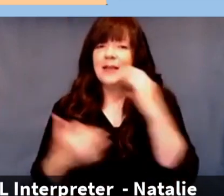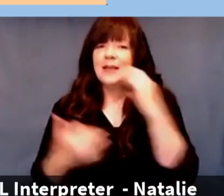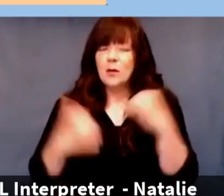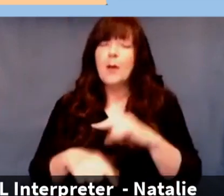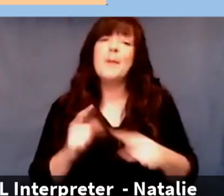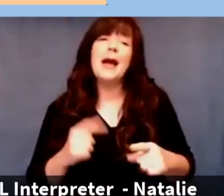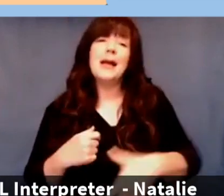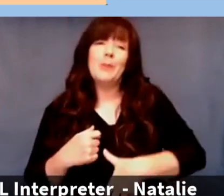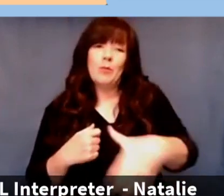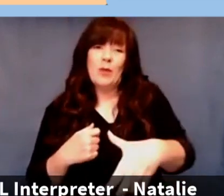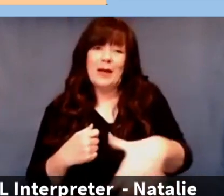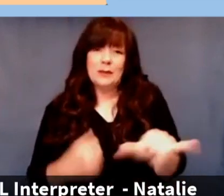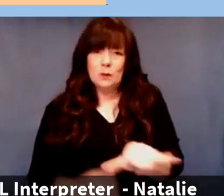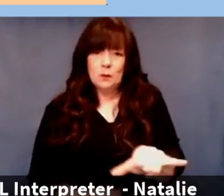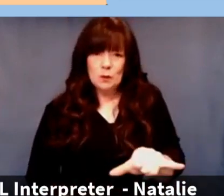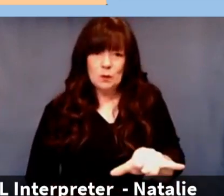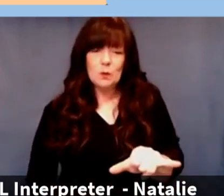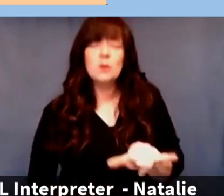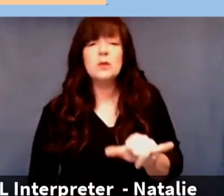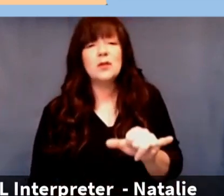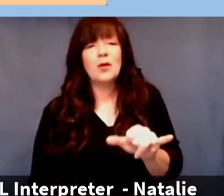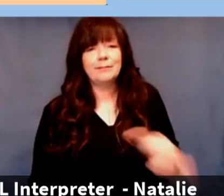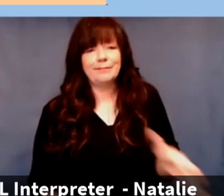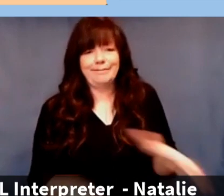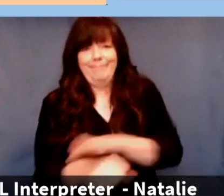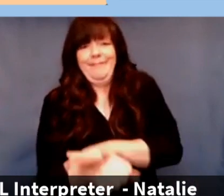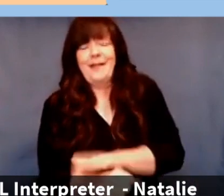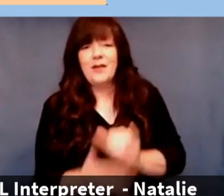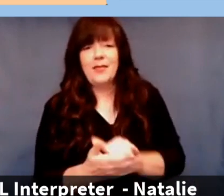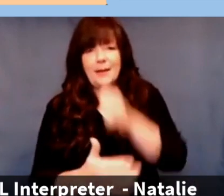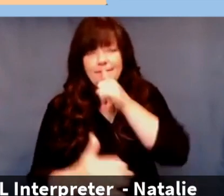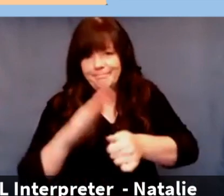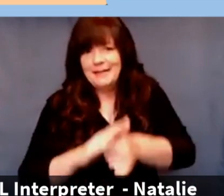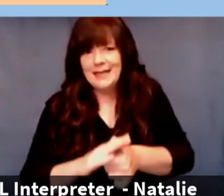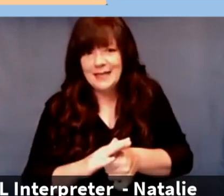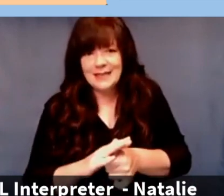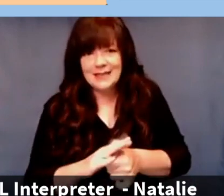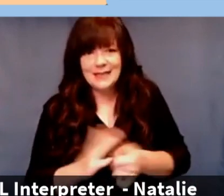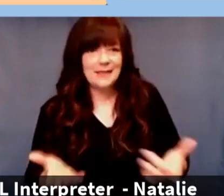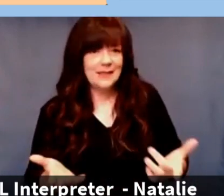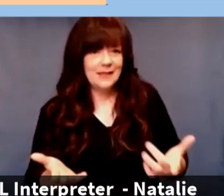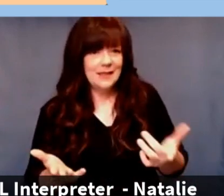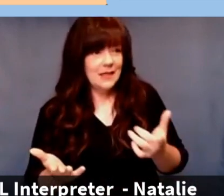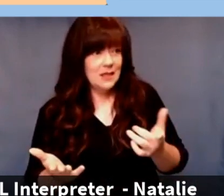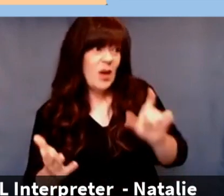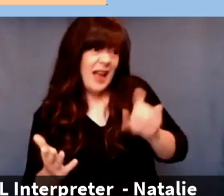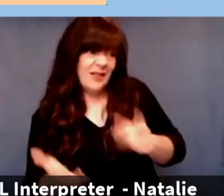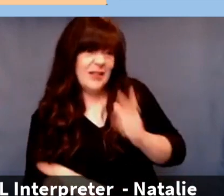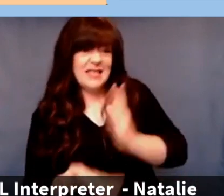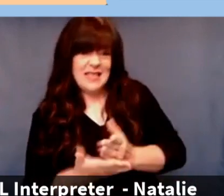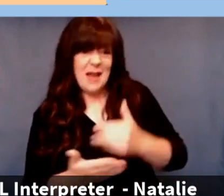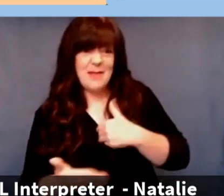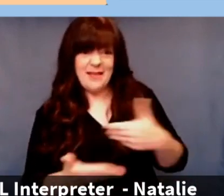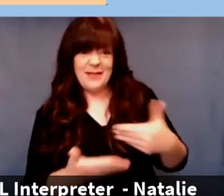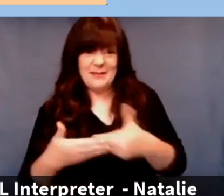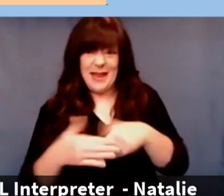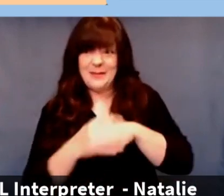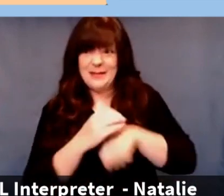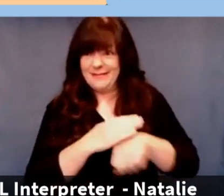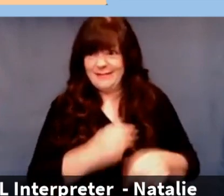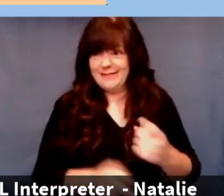too, so they kind of covered it. But now can I have to stop having babies, please?